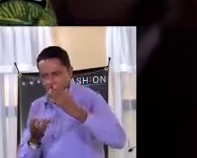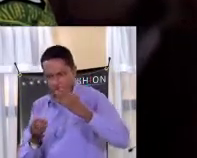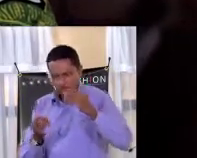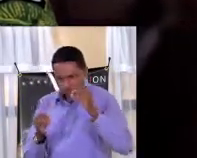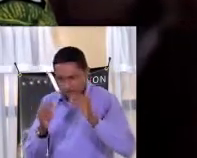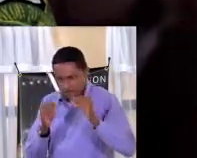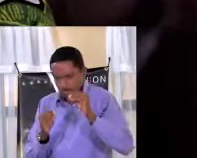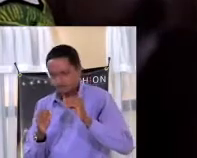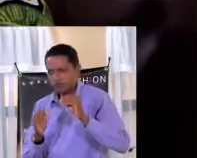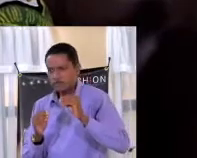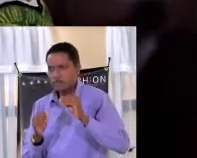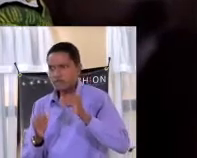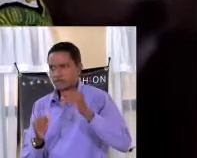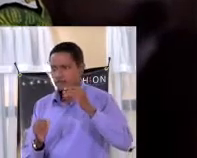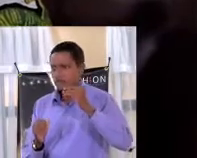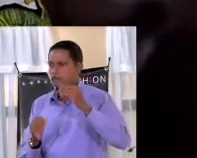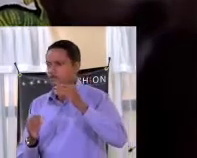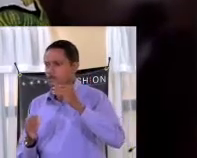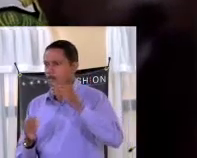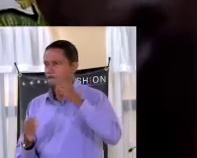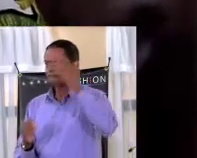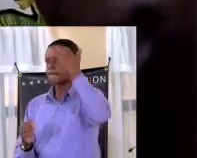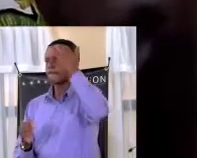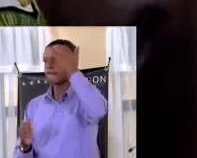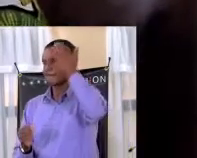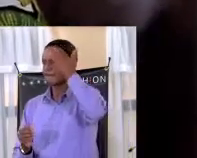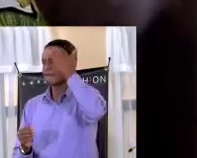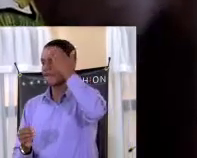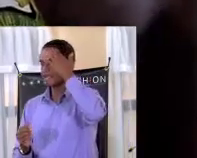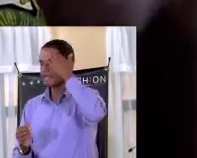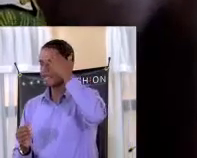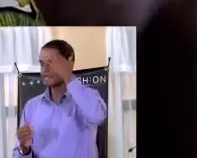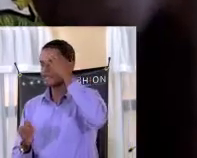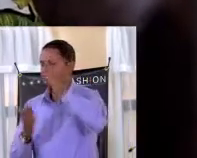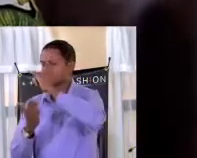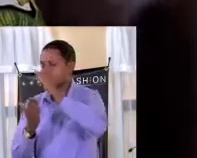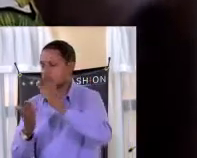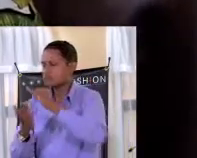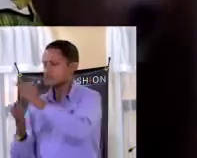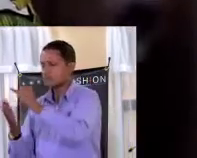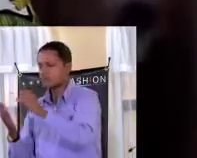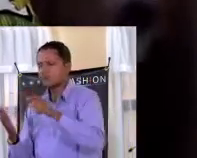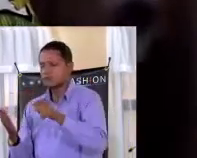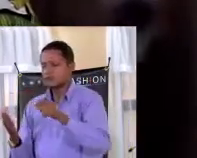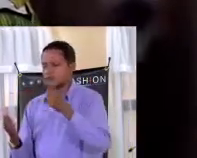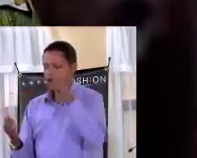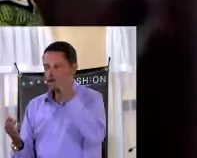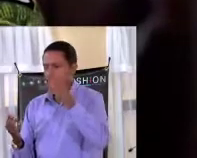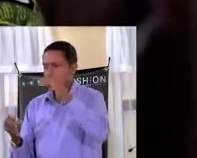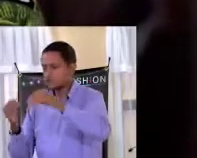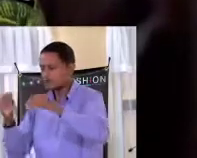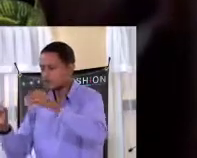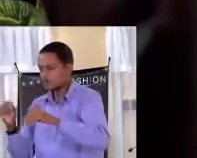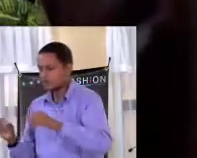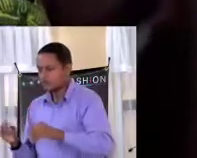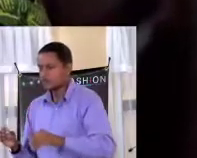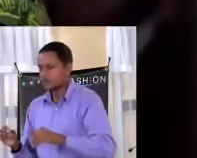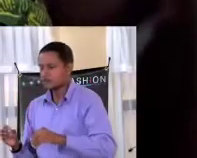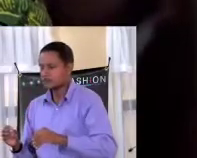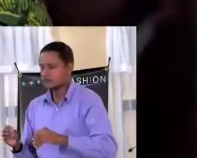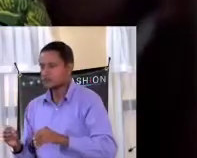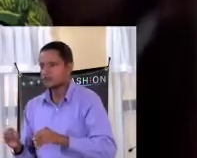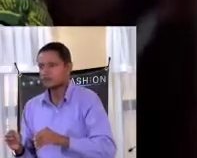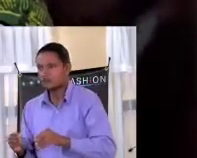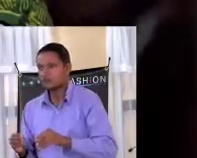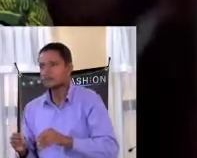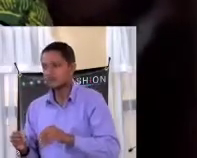context. Mind mapping is one way of doing that. Really fleshing out your ideas and carrying them to the ends of almost infinity so